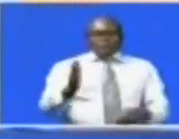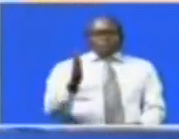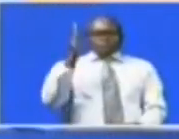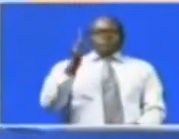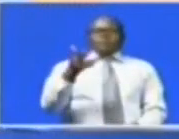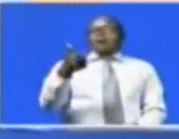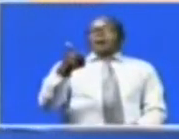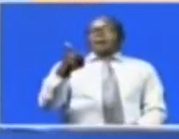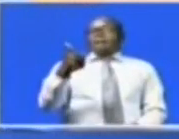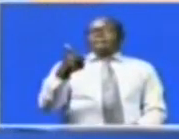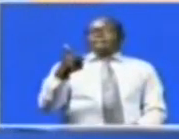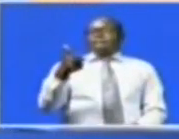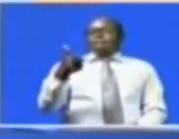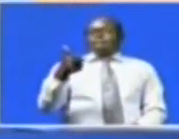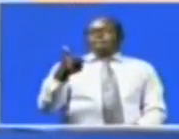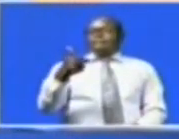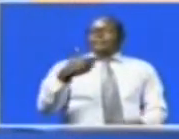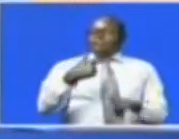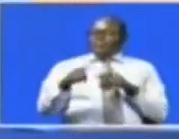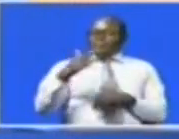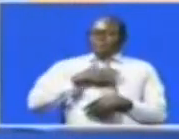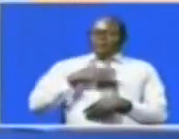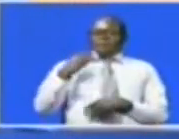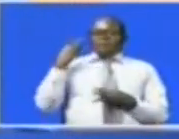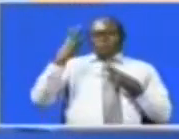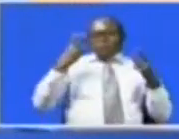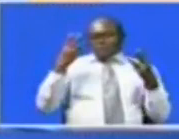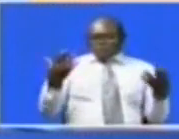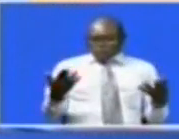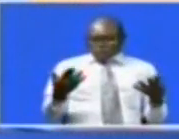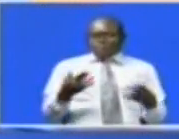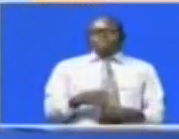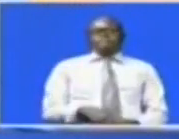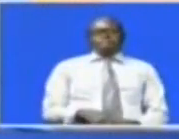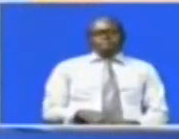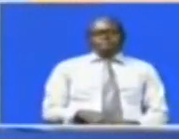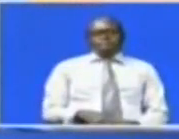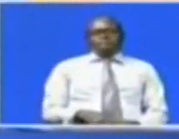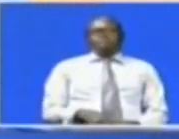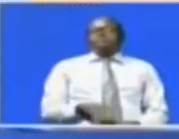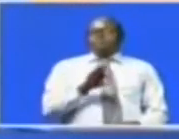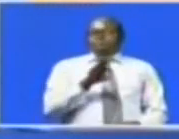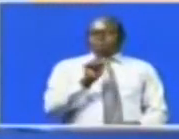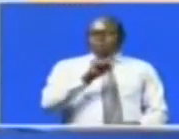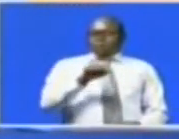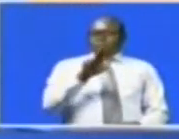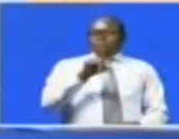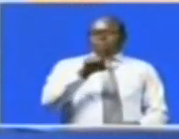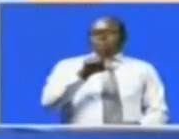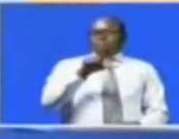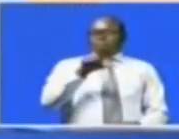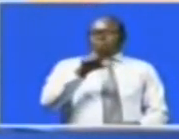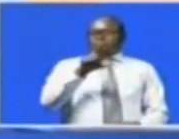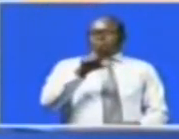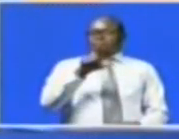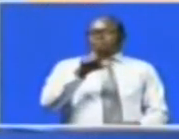private security guards. My worry is, and with due respect to Fazul, Fazul is a CEO of